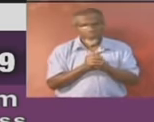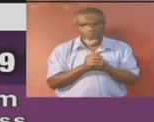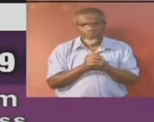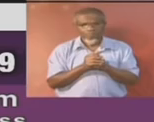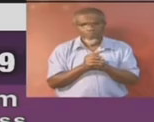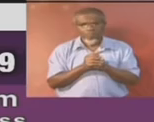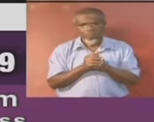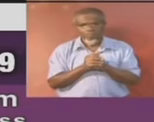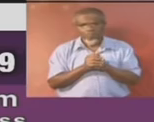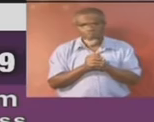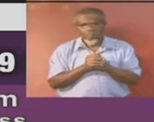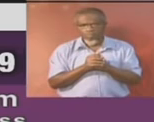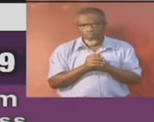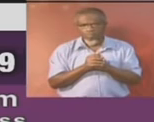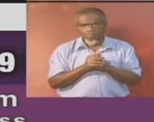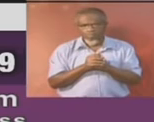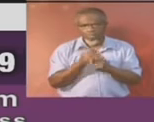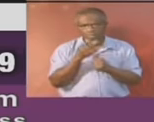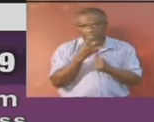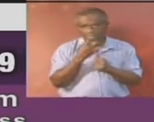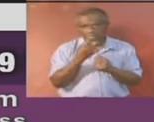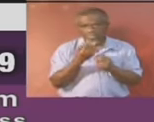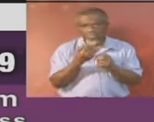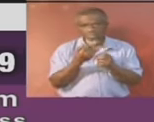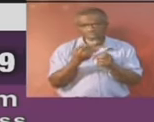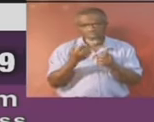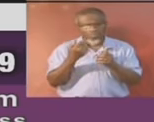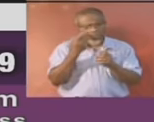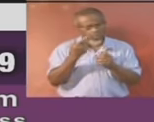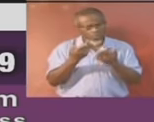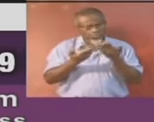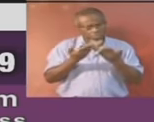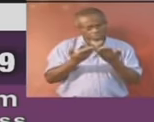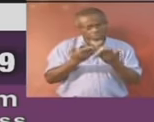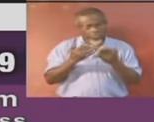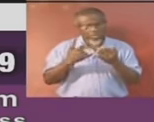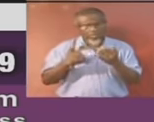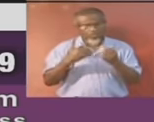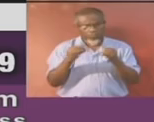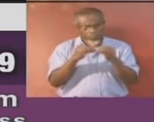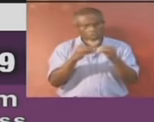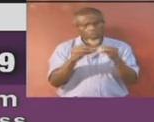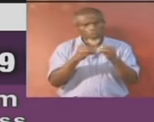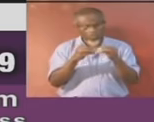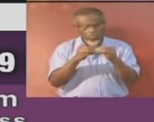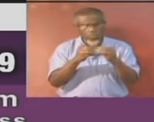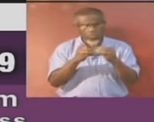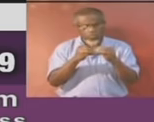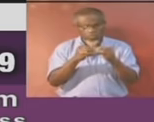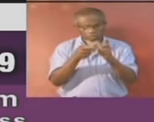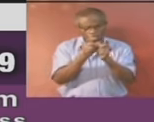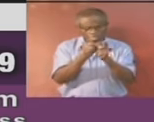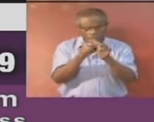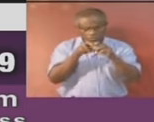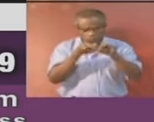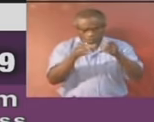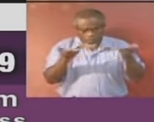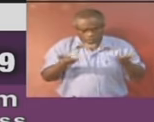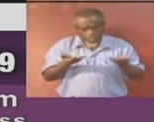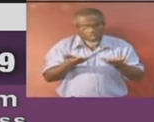comorbidities, plus the increasing presence of the variant. So maybe for clarity for the public, can we say why we are seeing